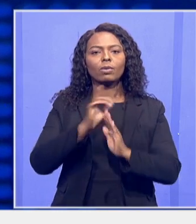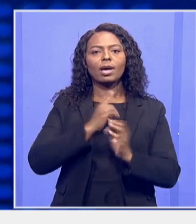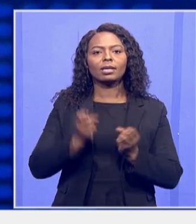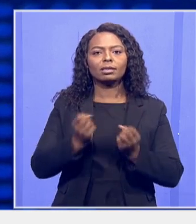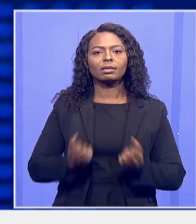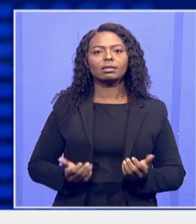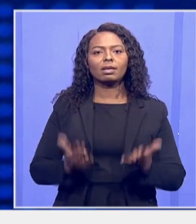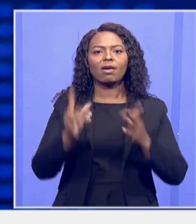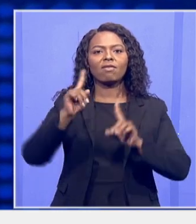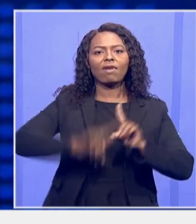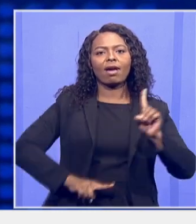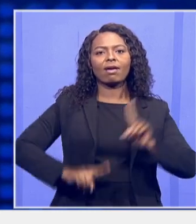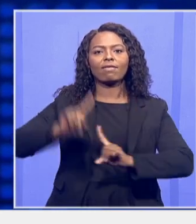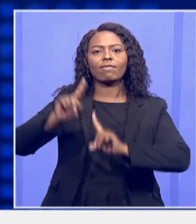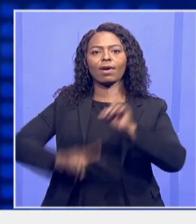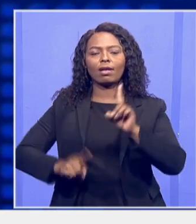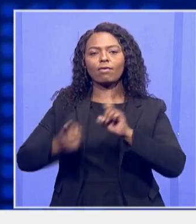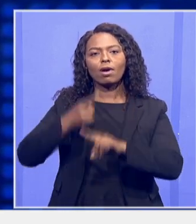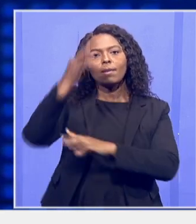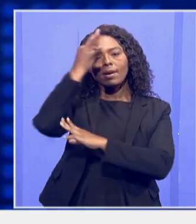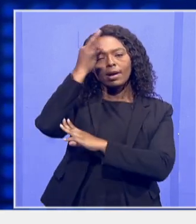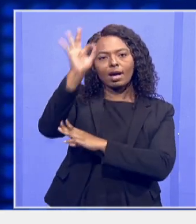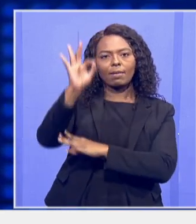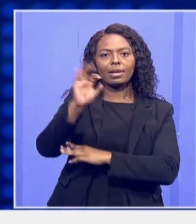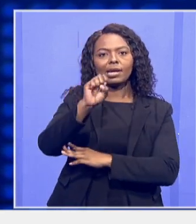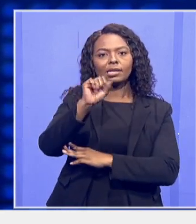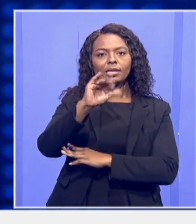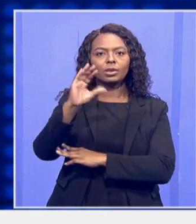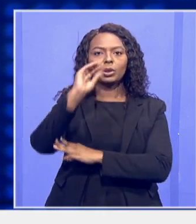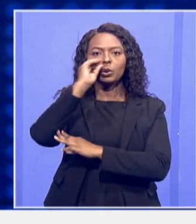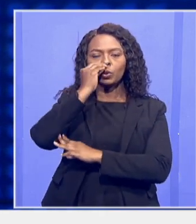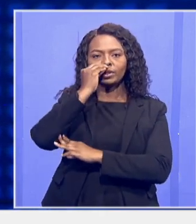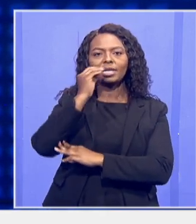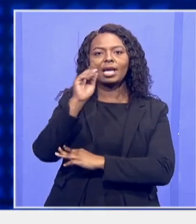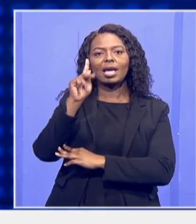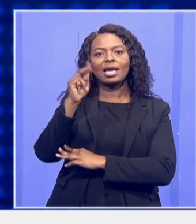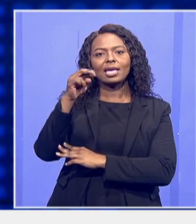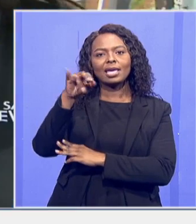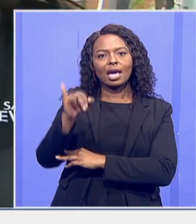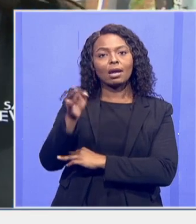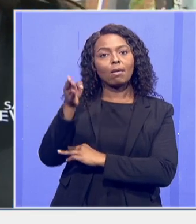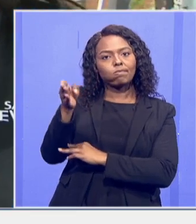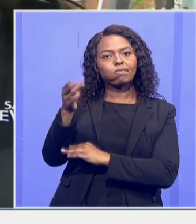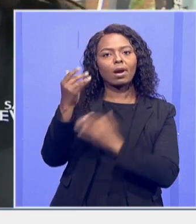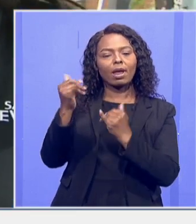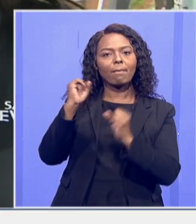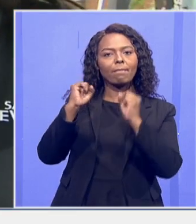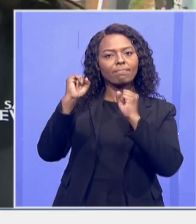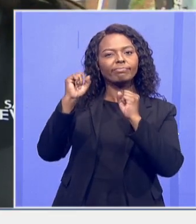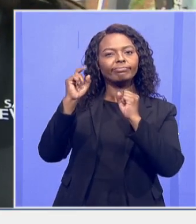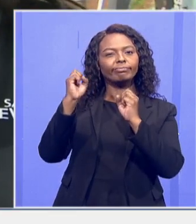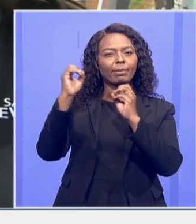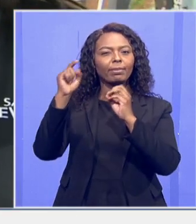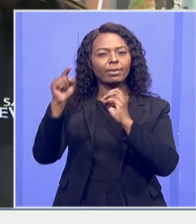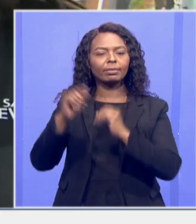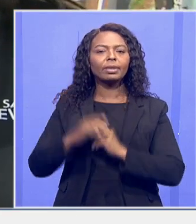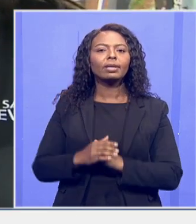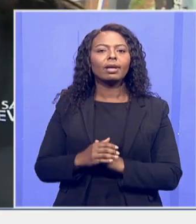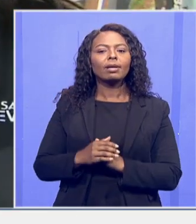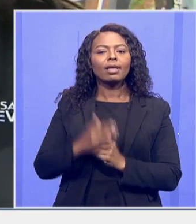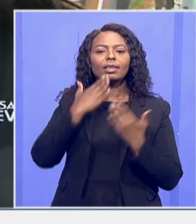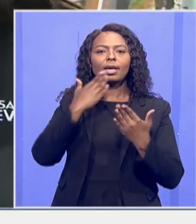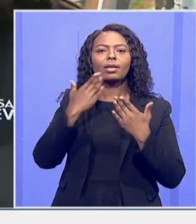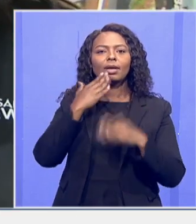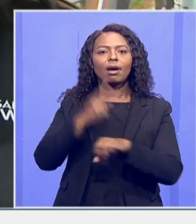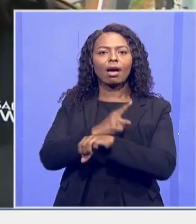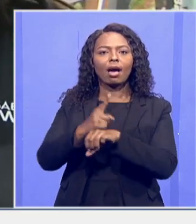delivery failures of government. SABC News reporter Canny Maphanga joins us live for more. Canny, thank you so much for your time this hour. Just perhaps